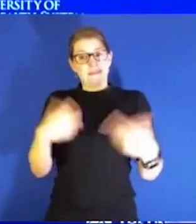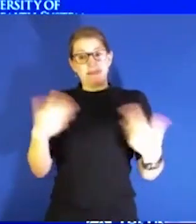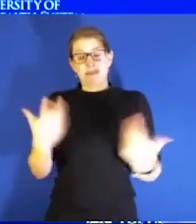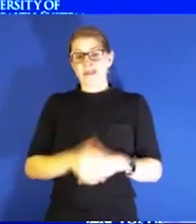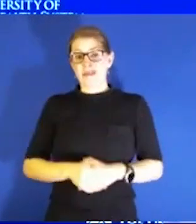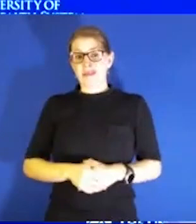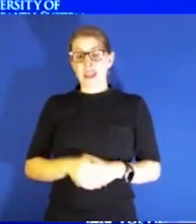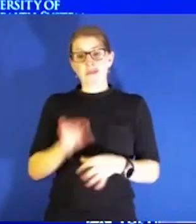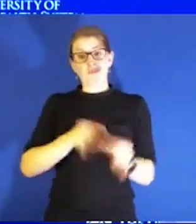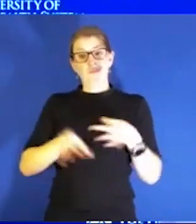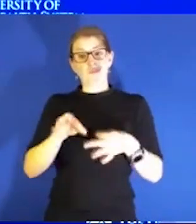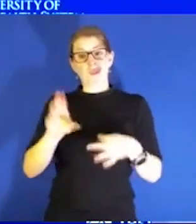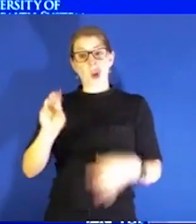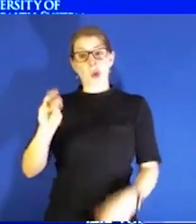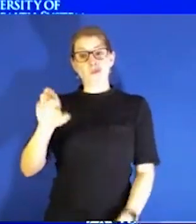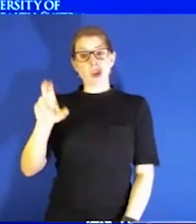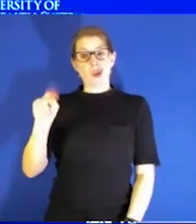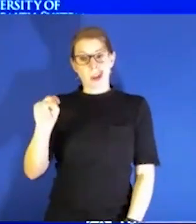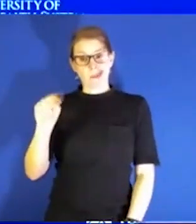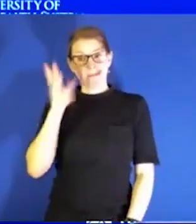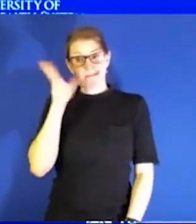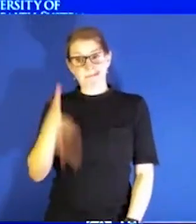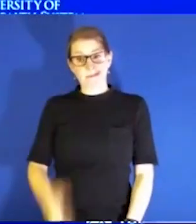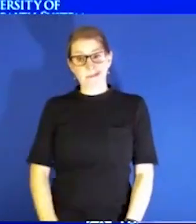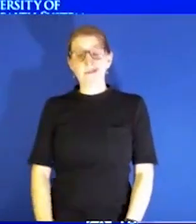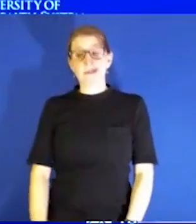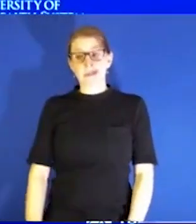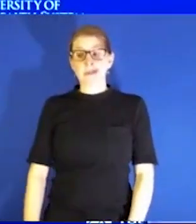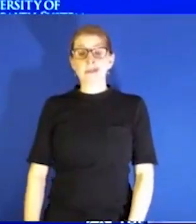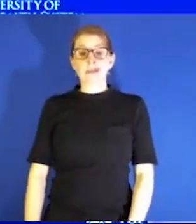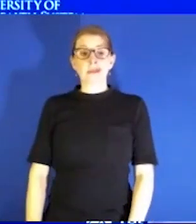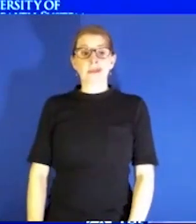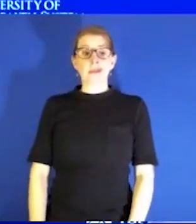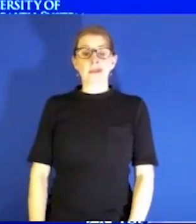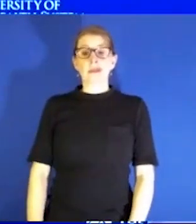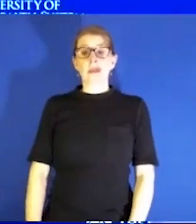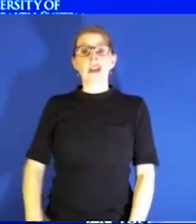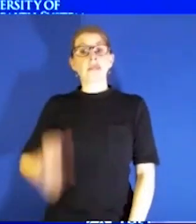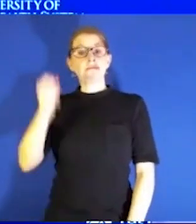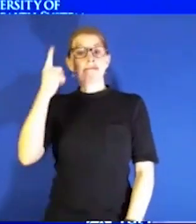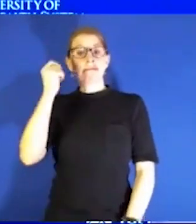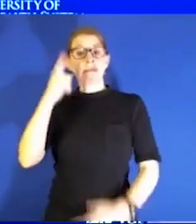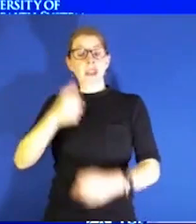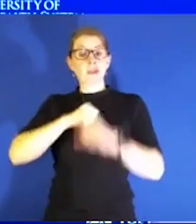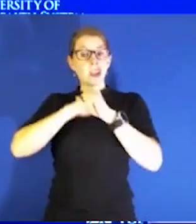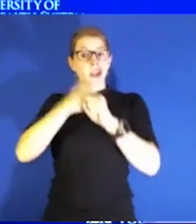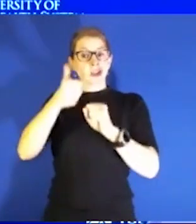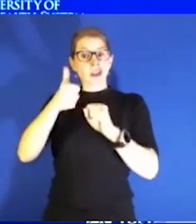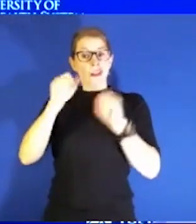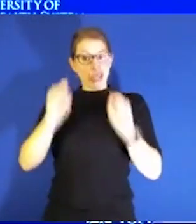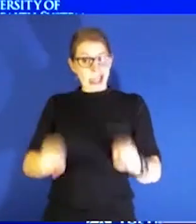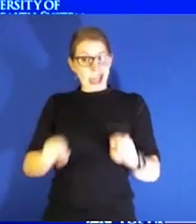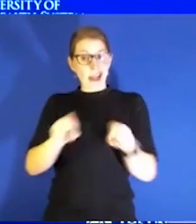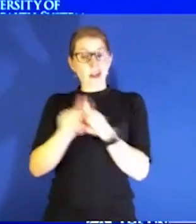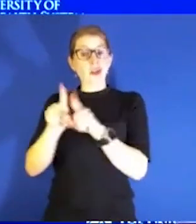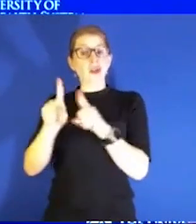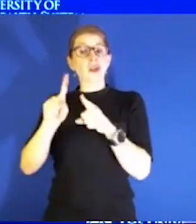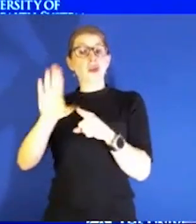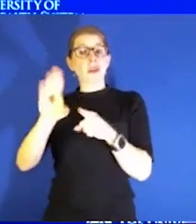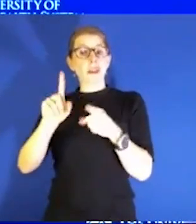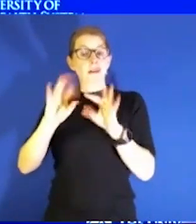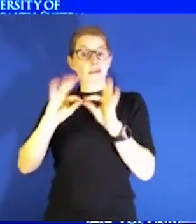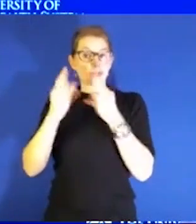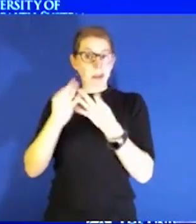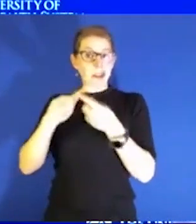So I think it's just understanding that you can protect yourself and your family and get vaccinated. Hopefully now with